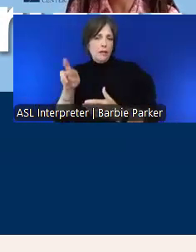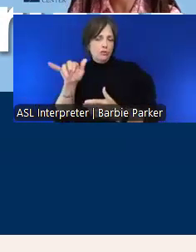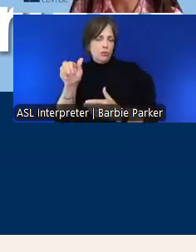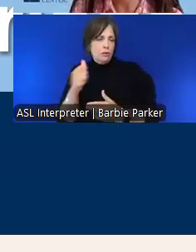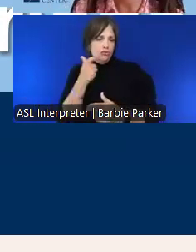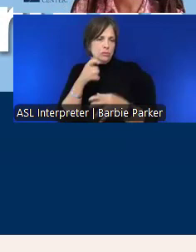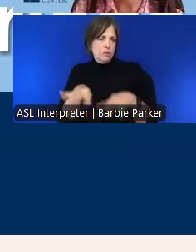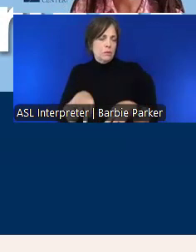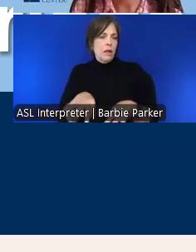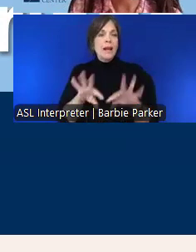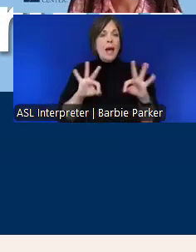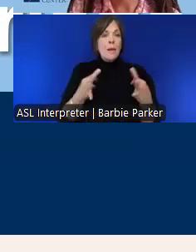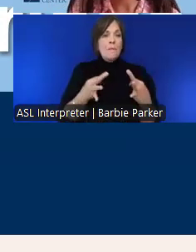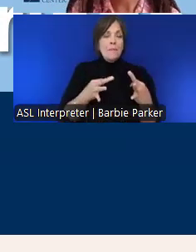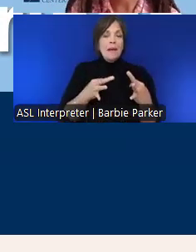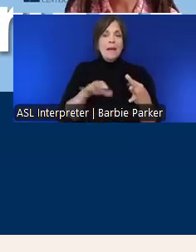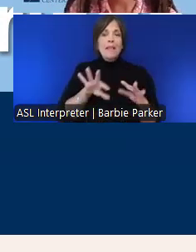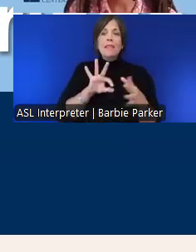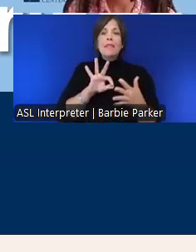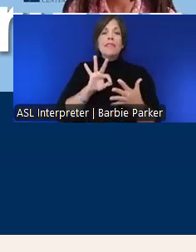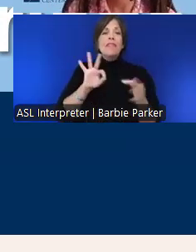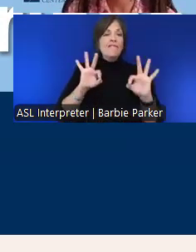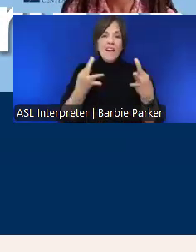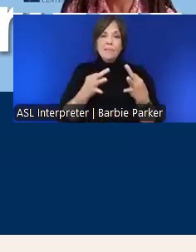process to stage eight in a matter of days.